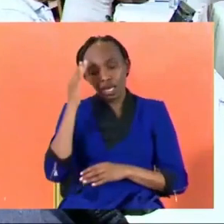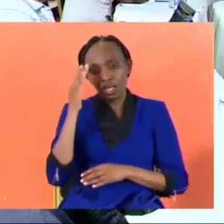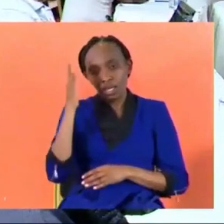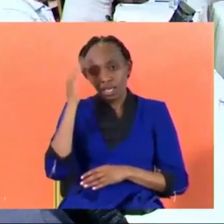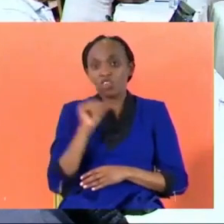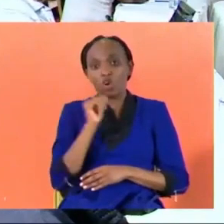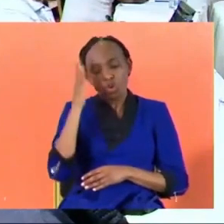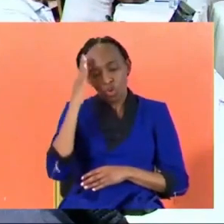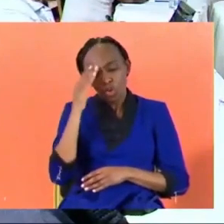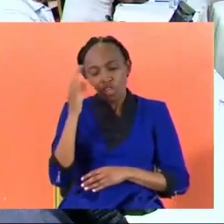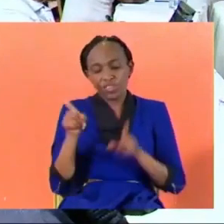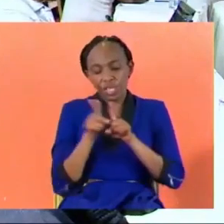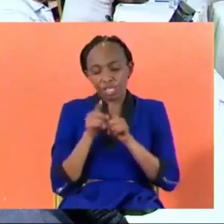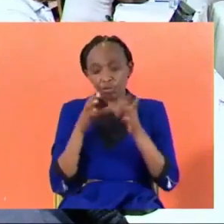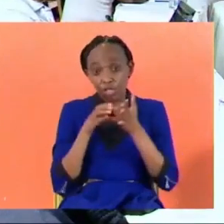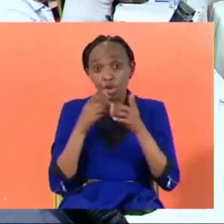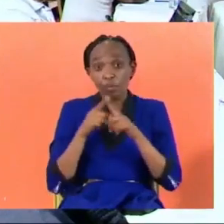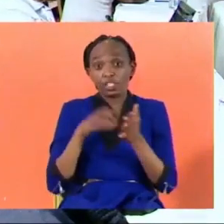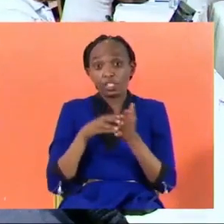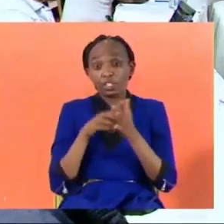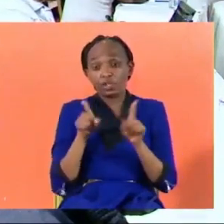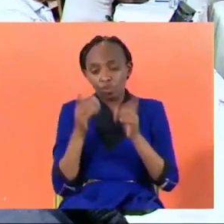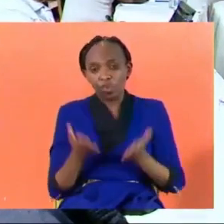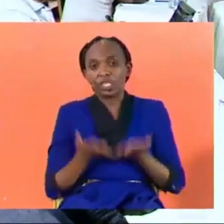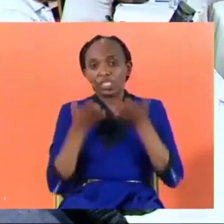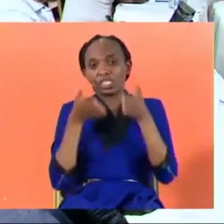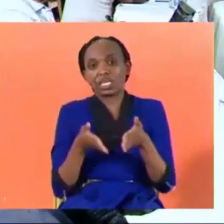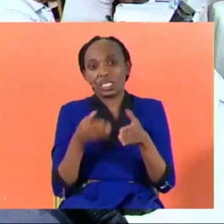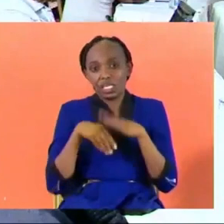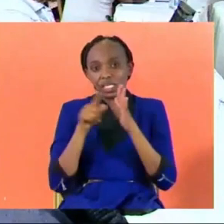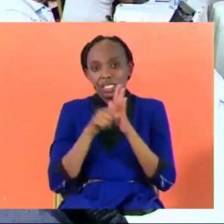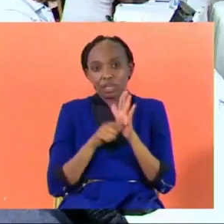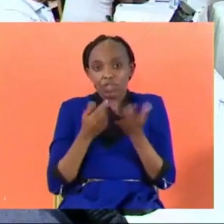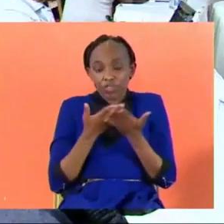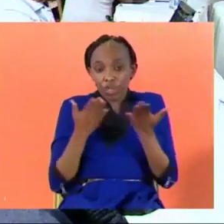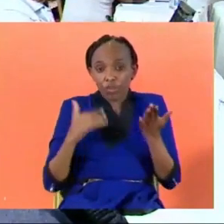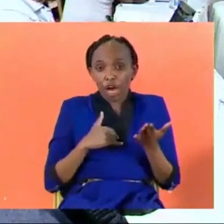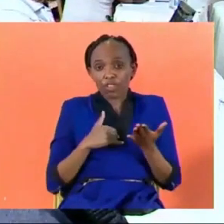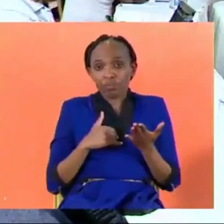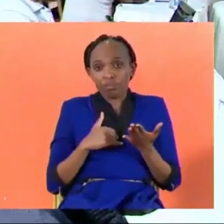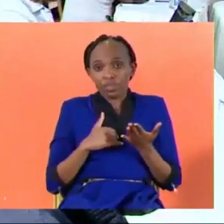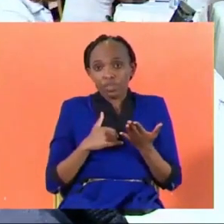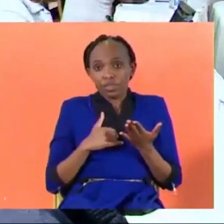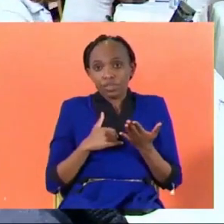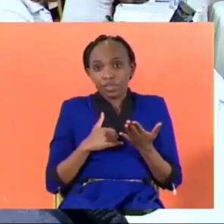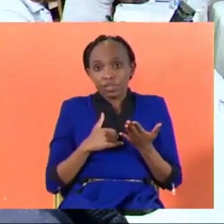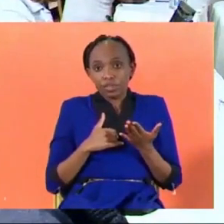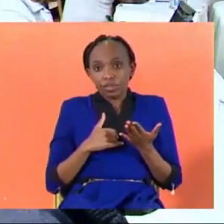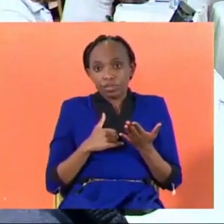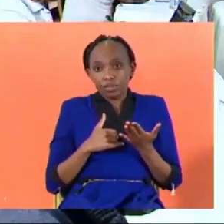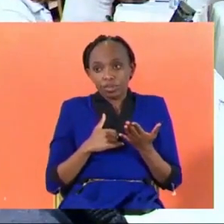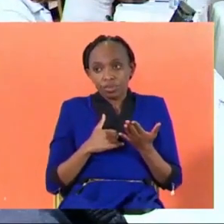in terms of media, but it was an issue that was raised as well in terms of them having to align with